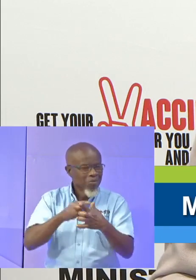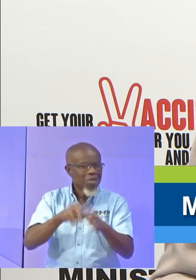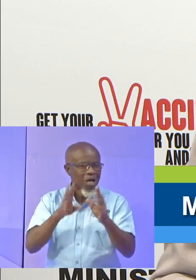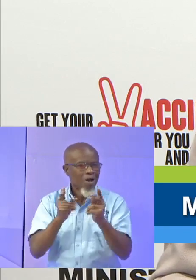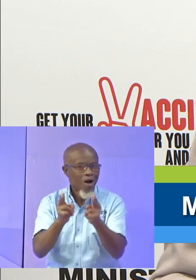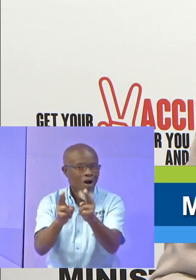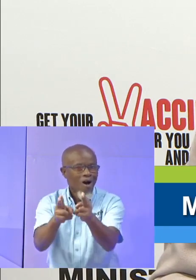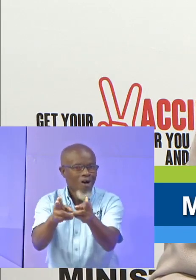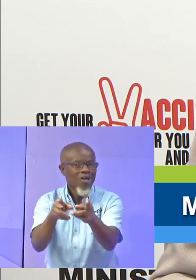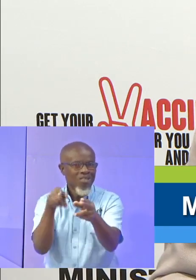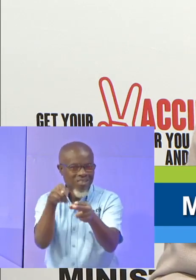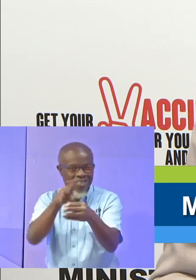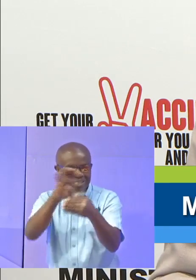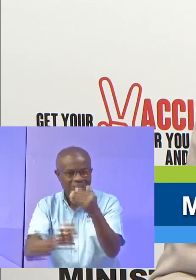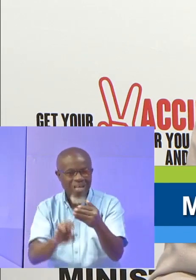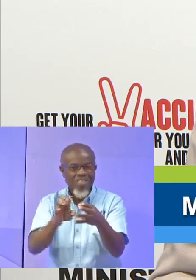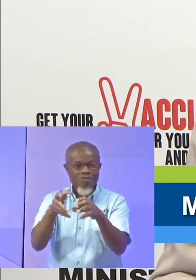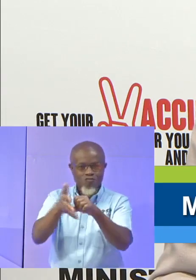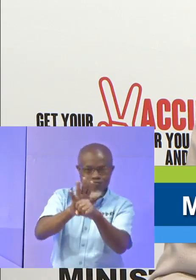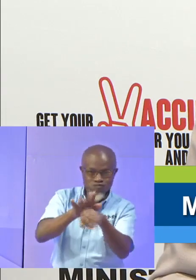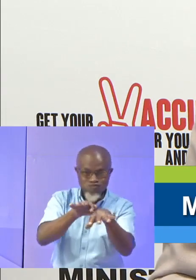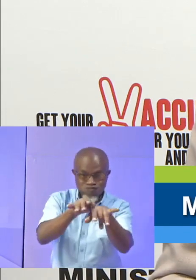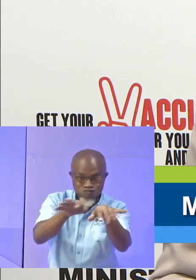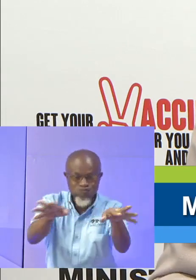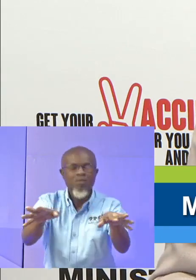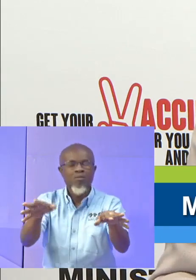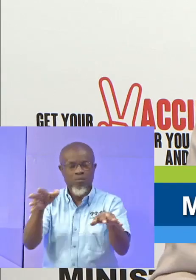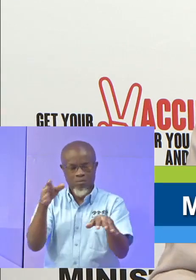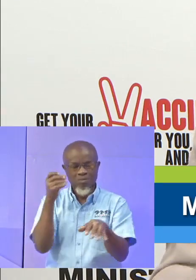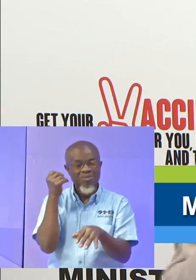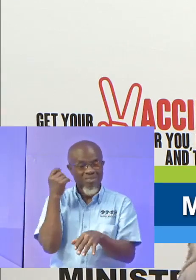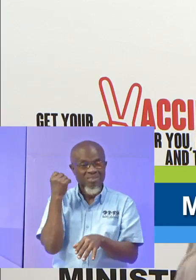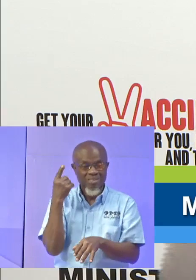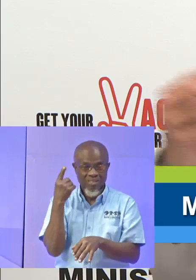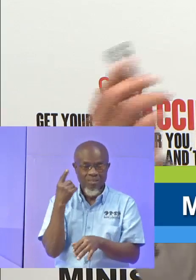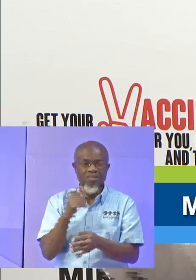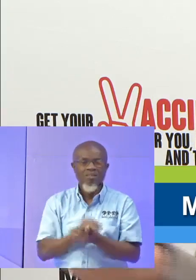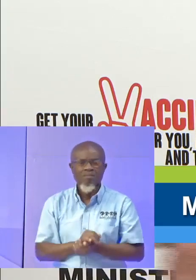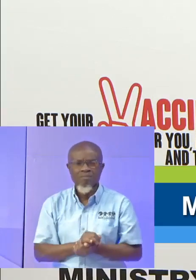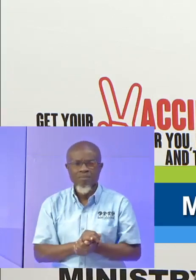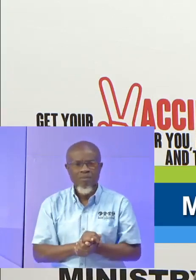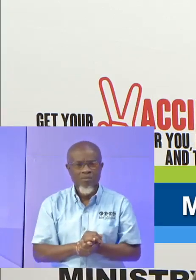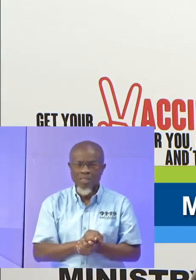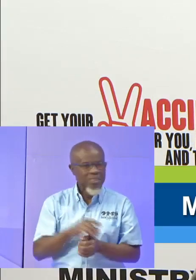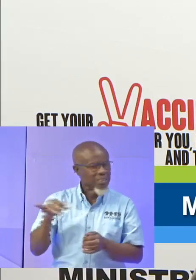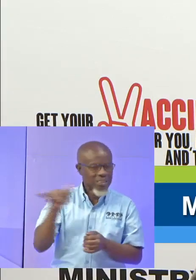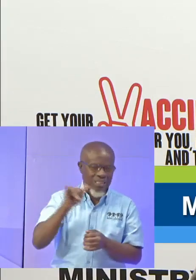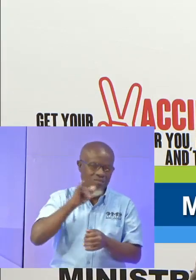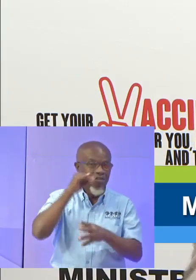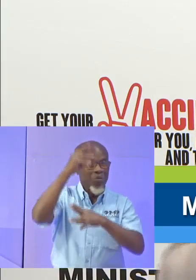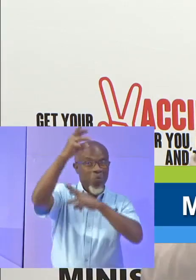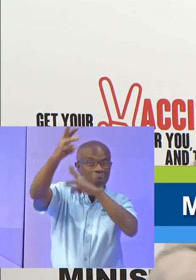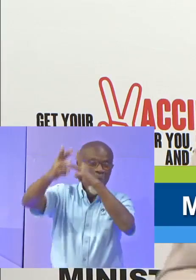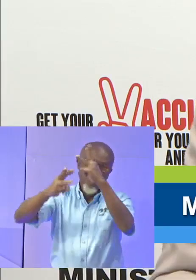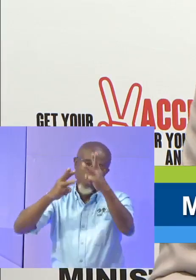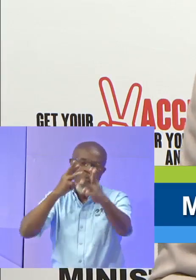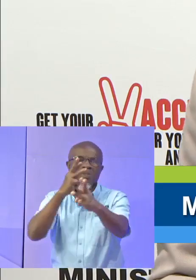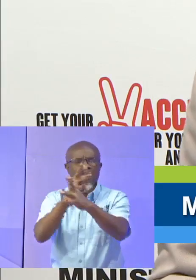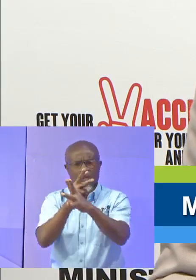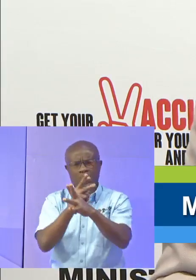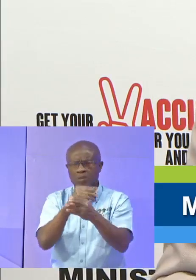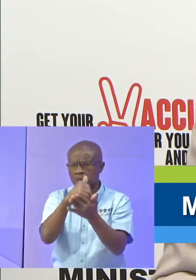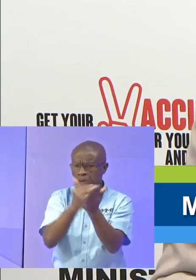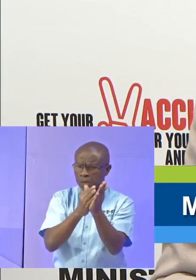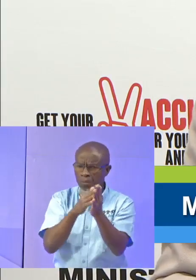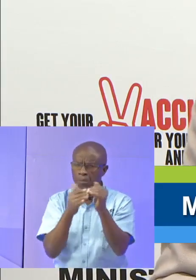you know, the end of this in Trinidad and Tobago. But then the same thing applies around the world, right? There are some countries